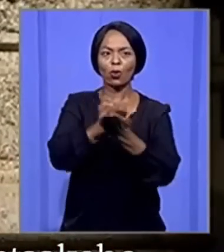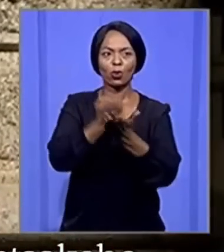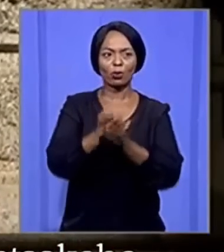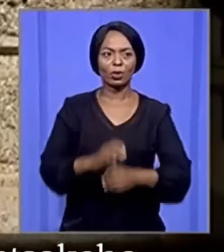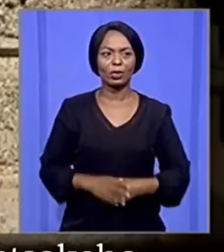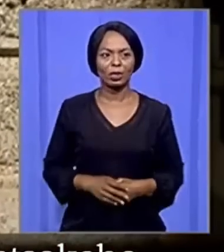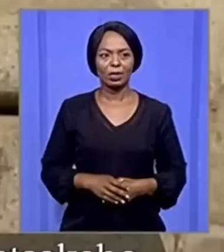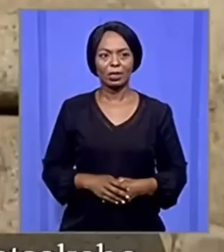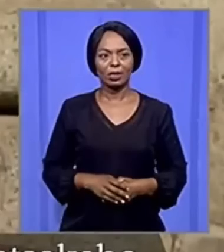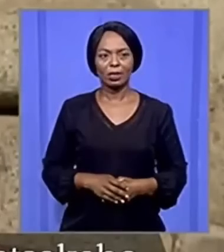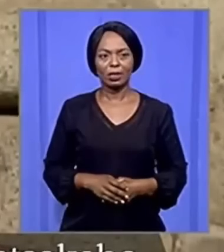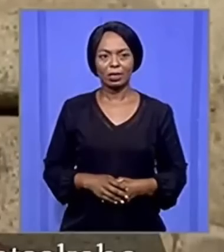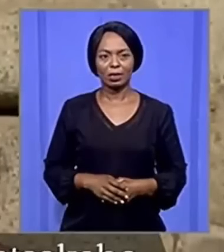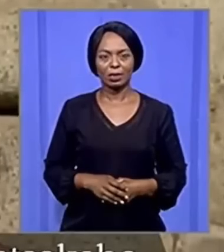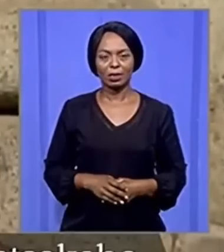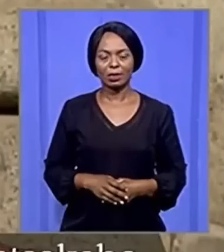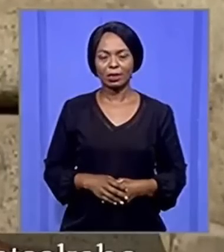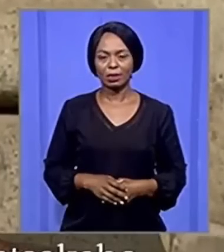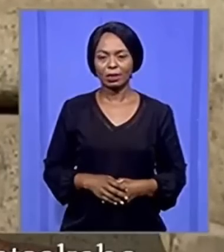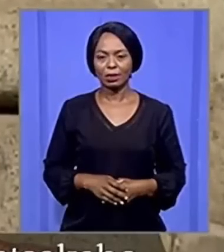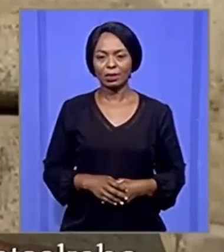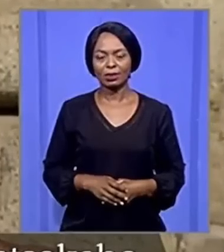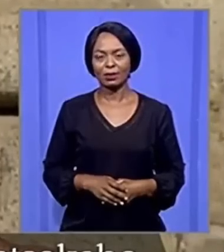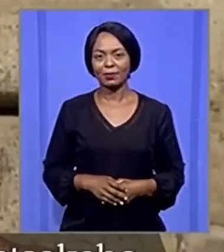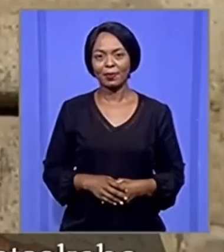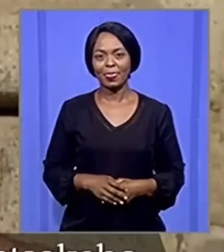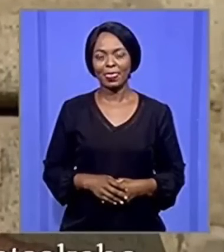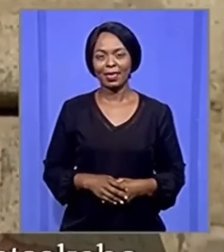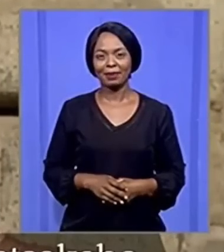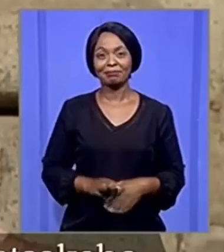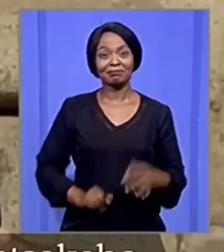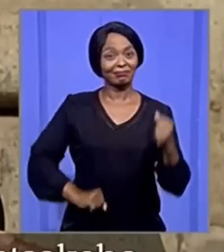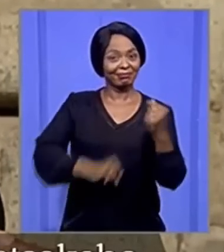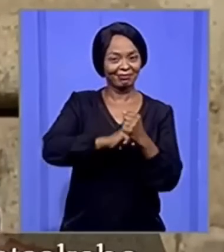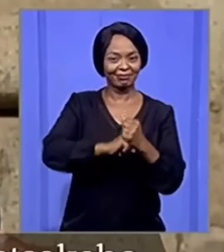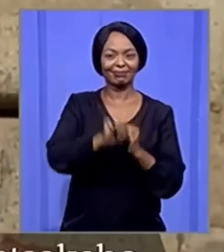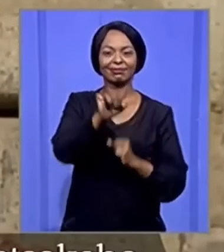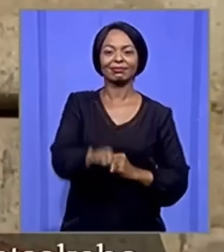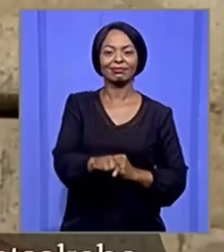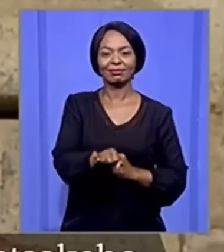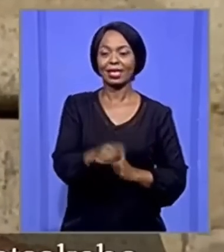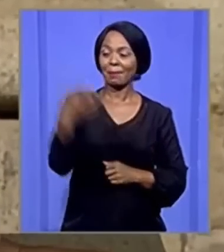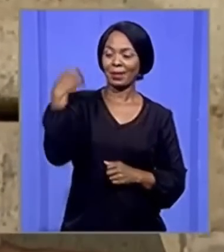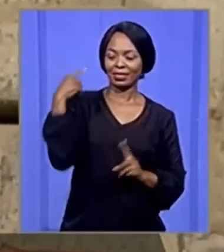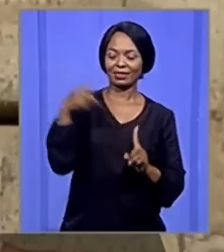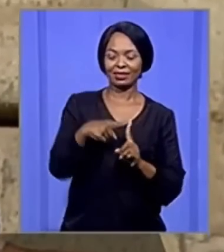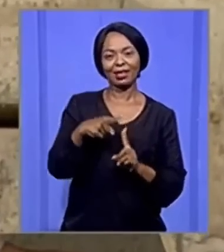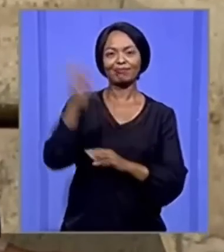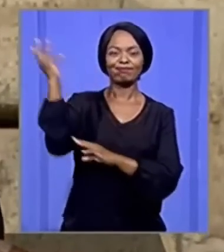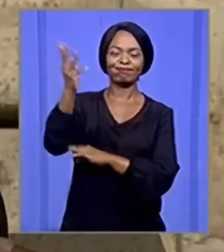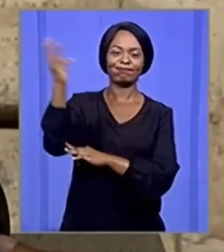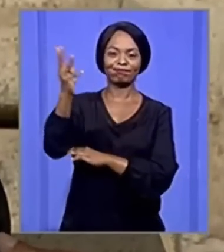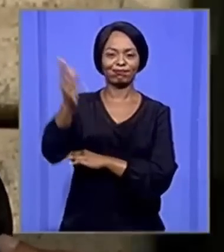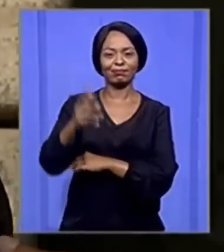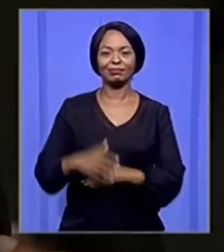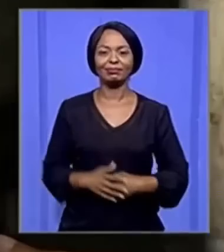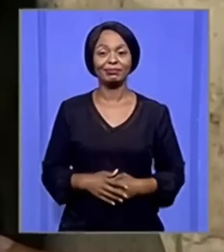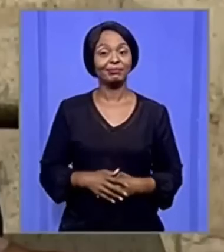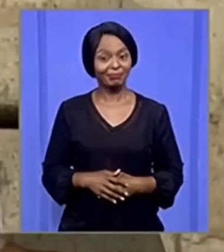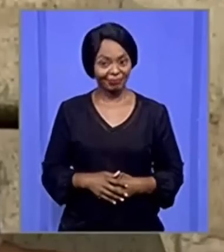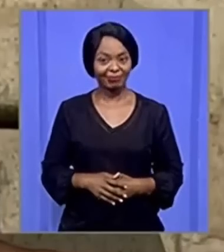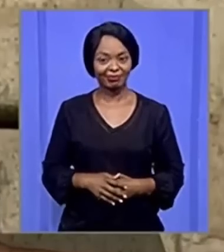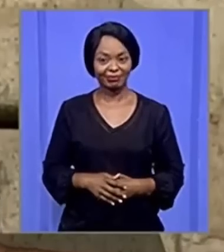be excited about that. We are supportive of the minister's approach, very balanced,